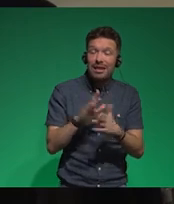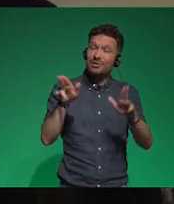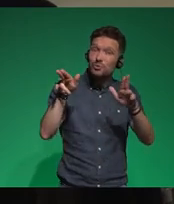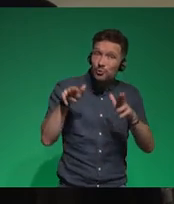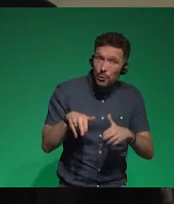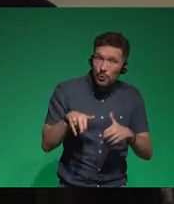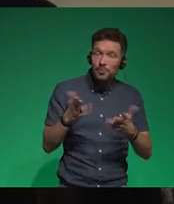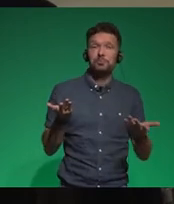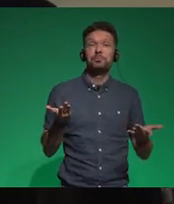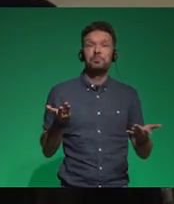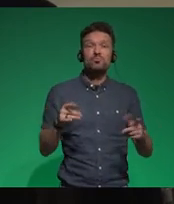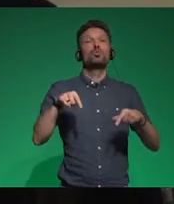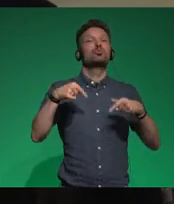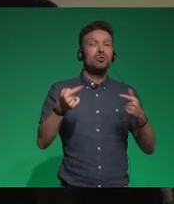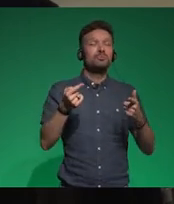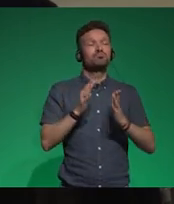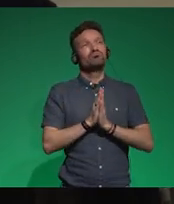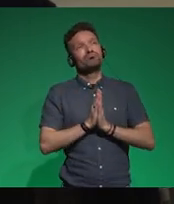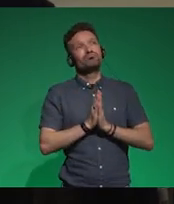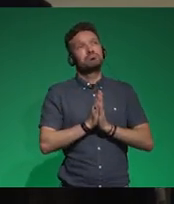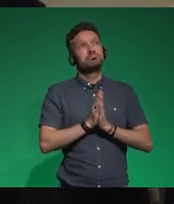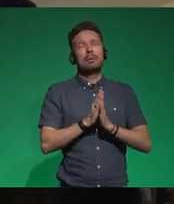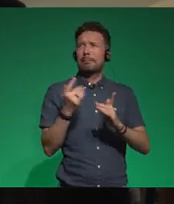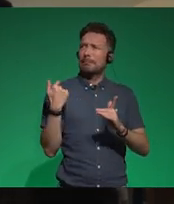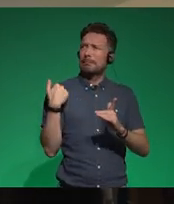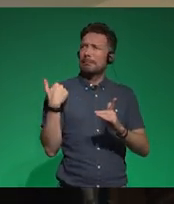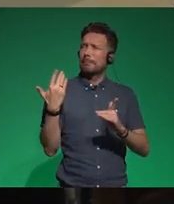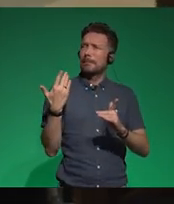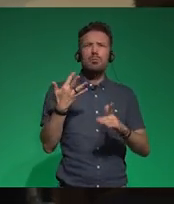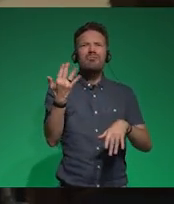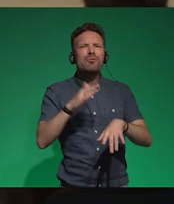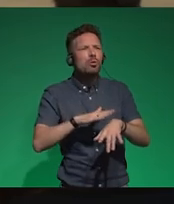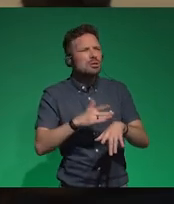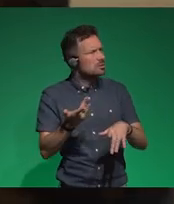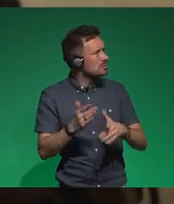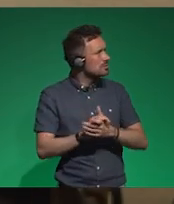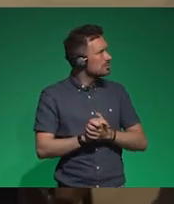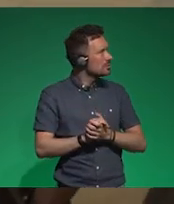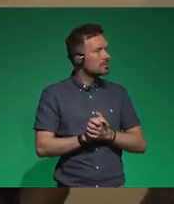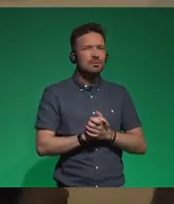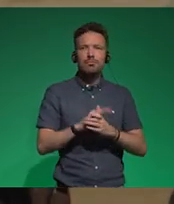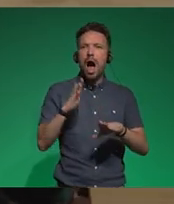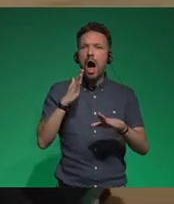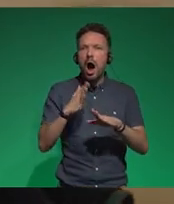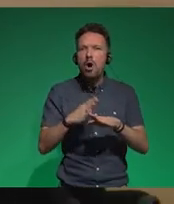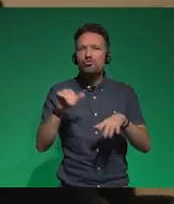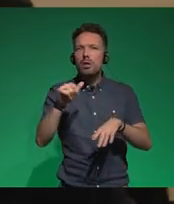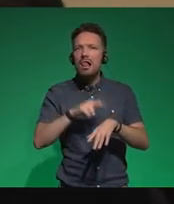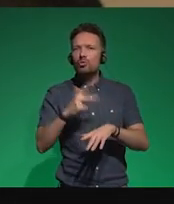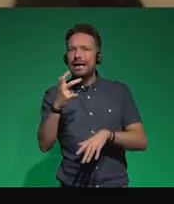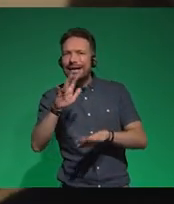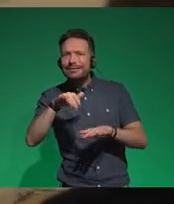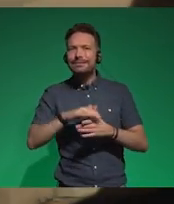initially scheduled at 12, I think it is now. What time is it now? 11:30, I think. So let's meet again